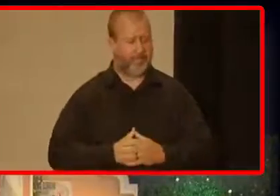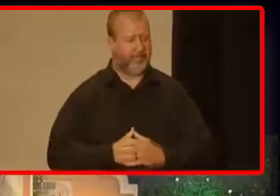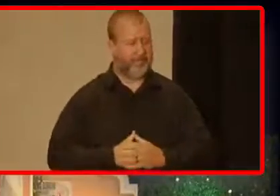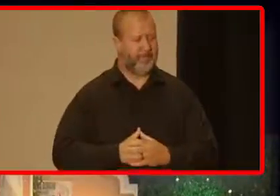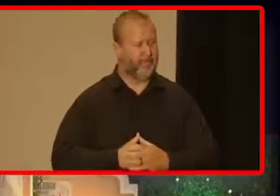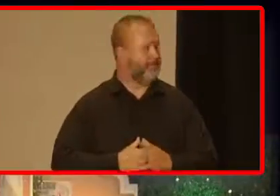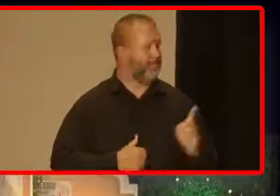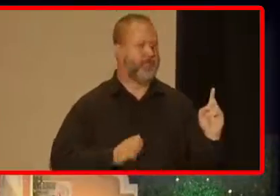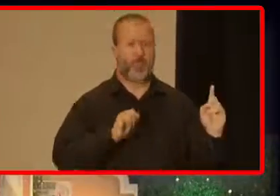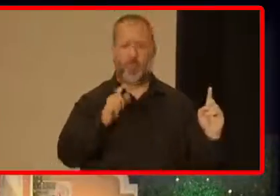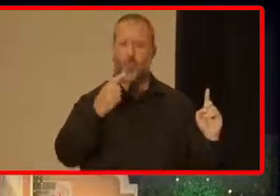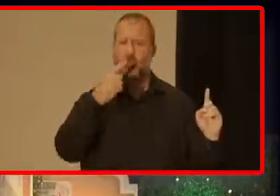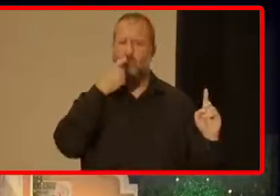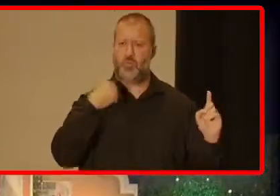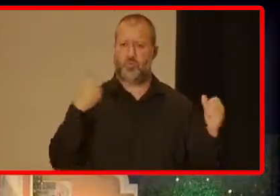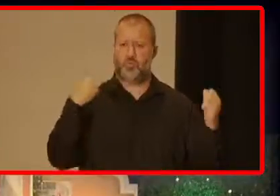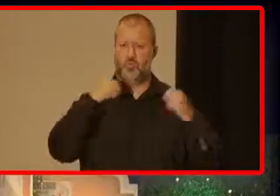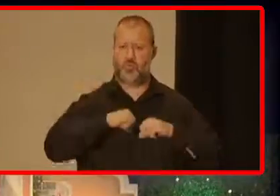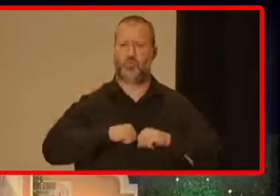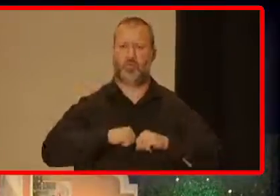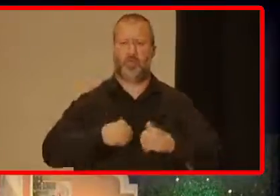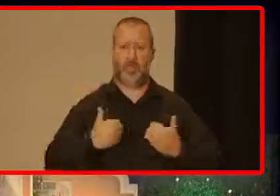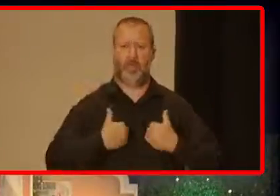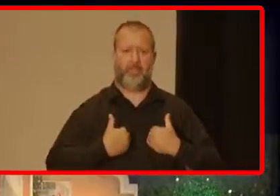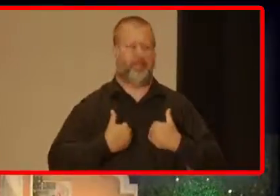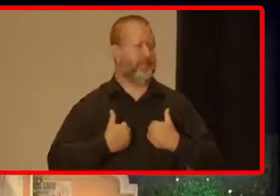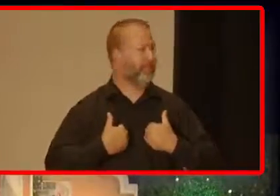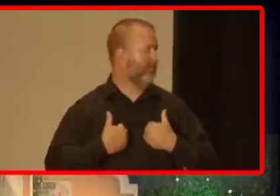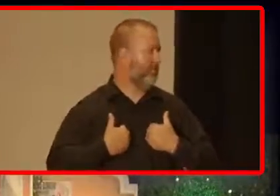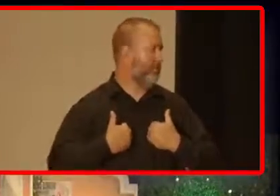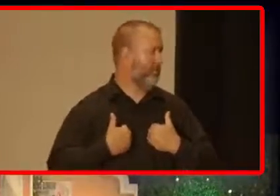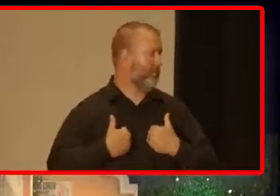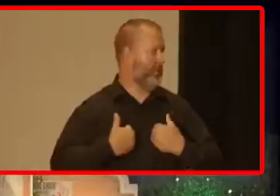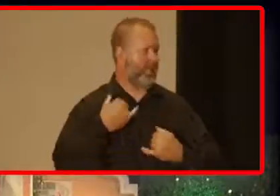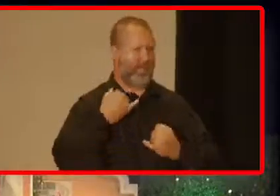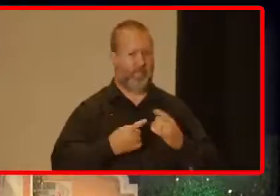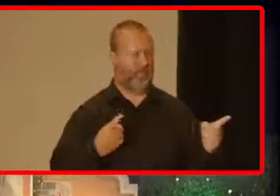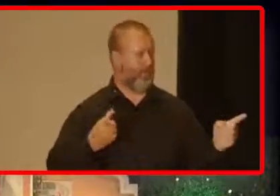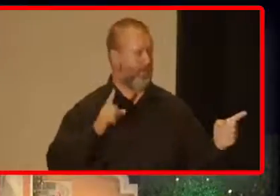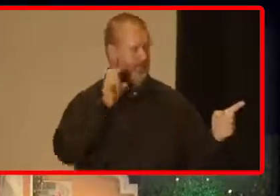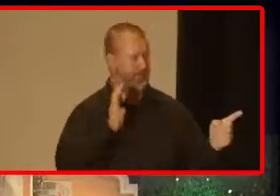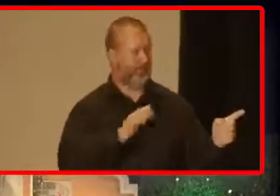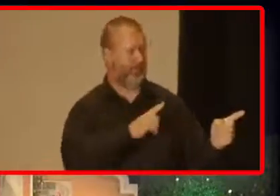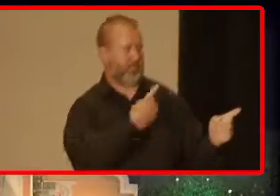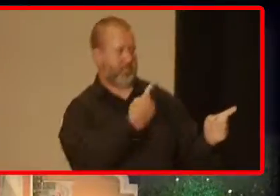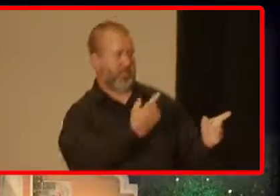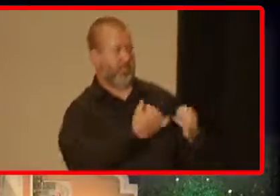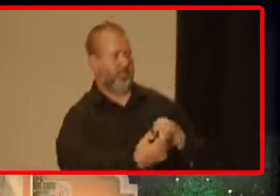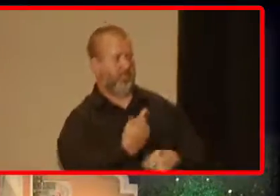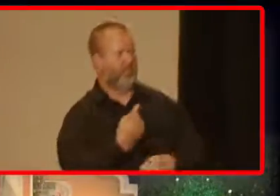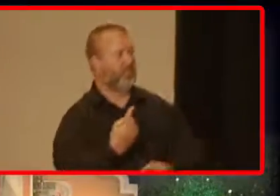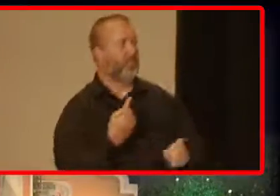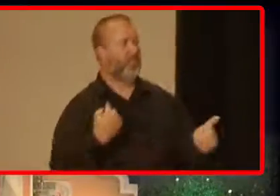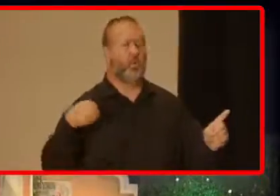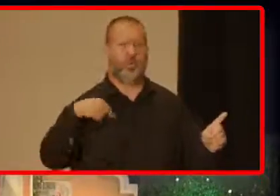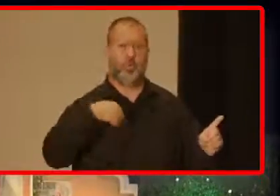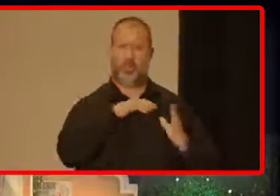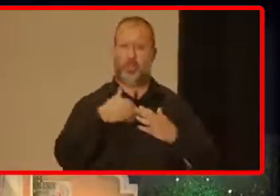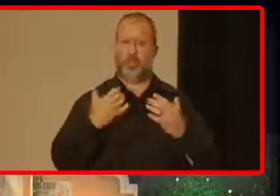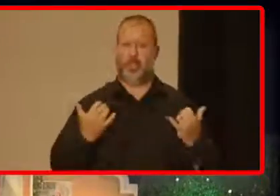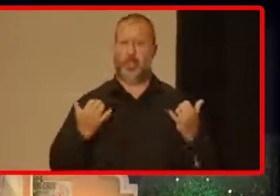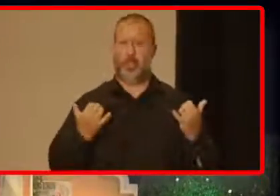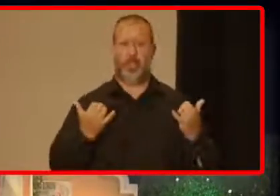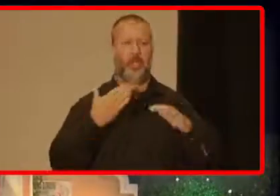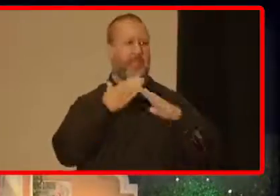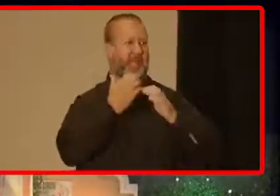we're all wearing red chef coats. Our last member here is our photographer. So we're all now